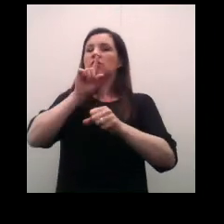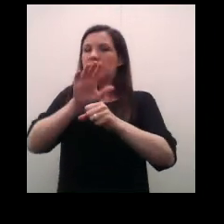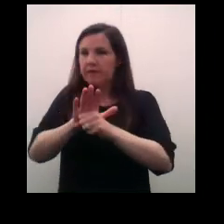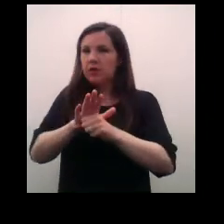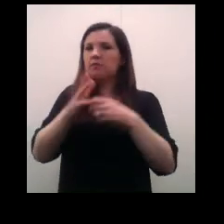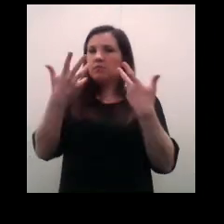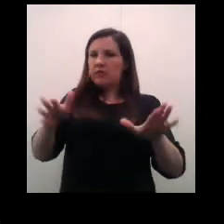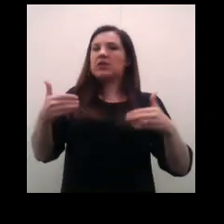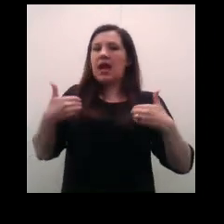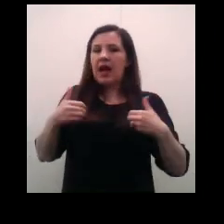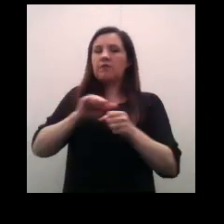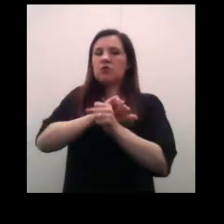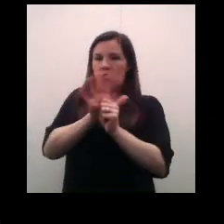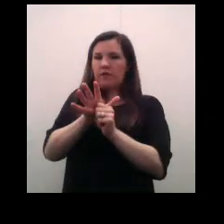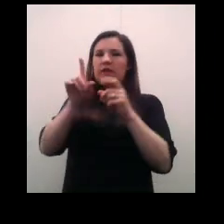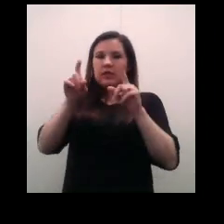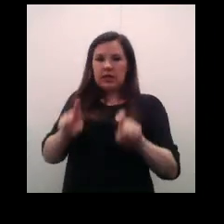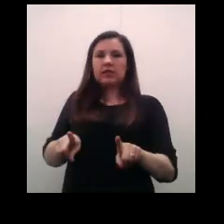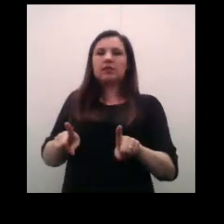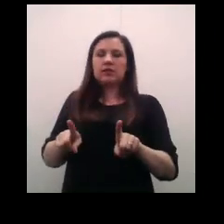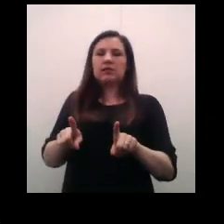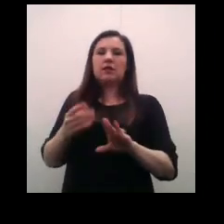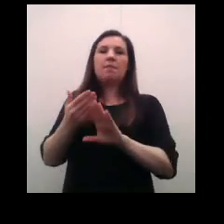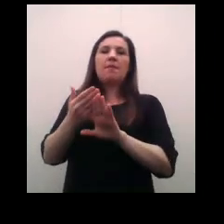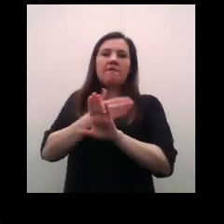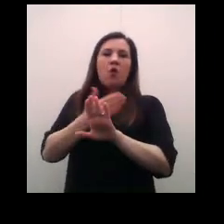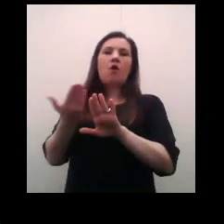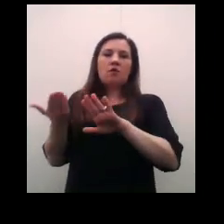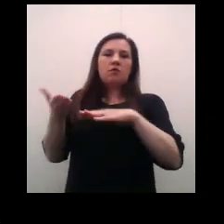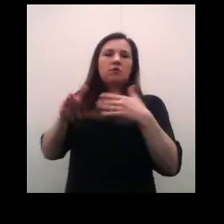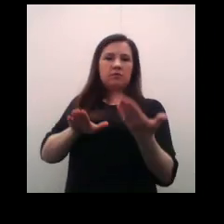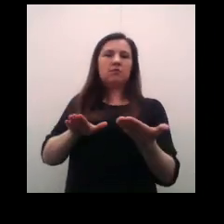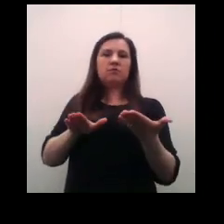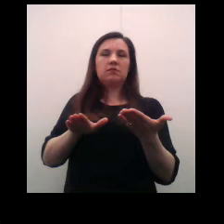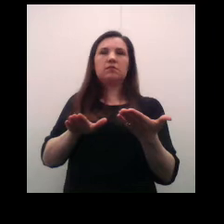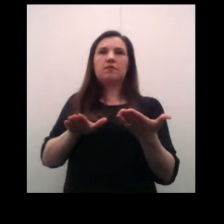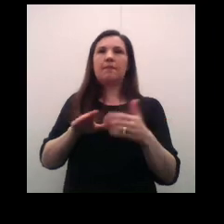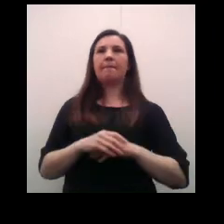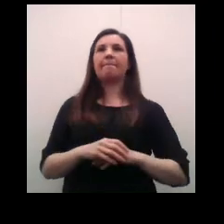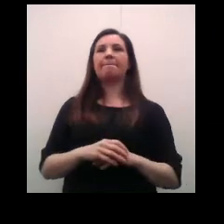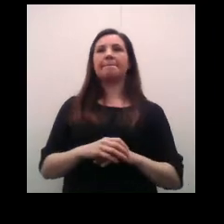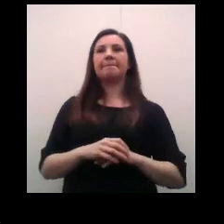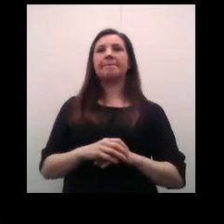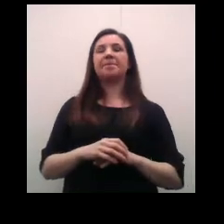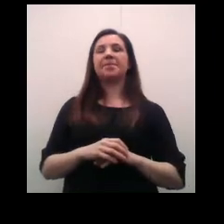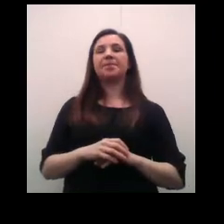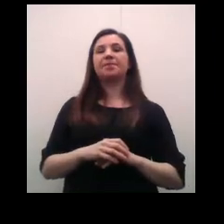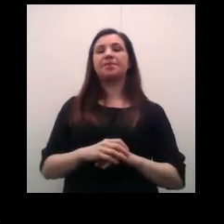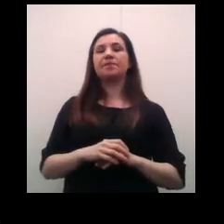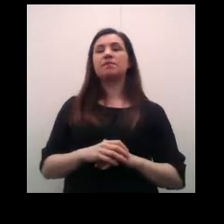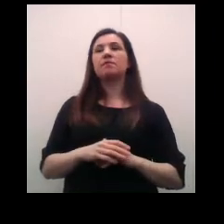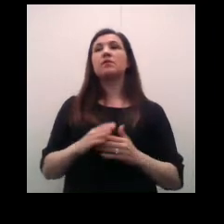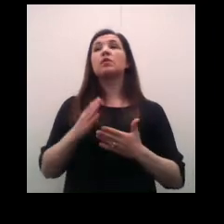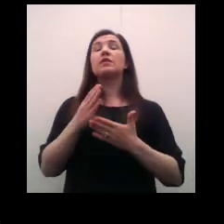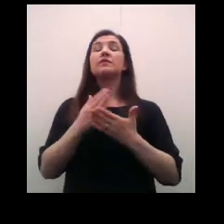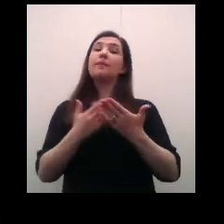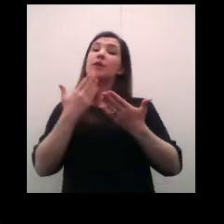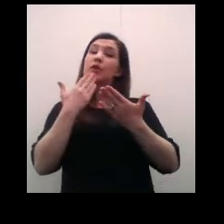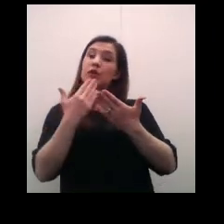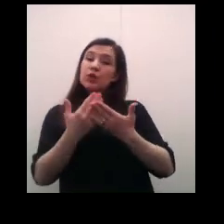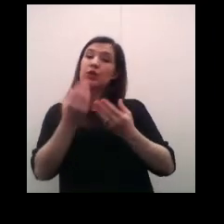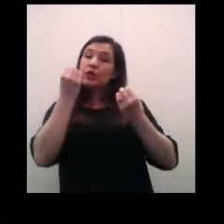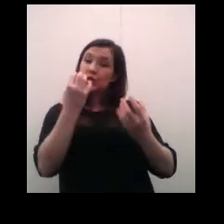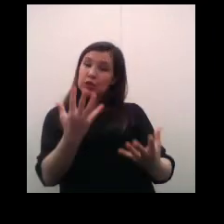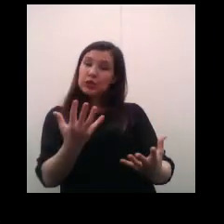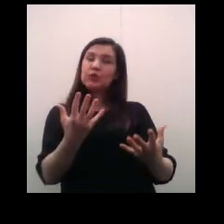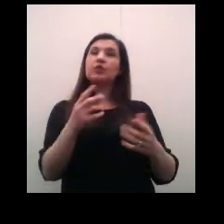confirmed coronavirus test before the person passes with regards to the individual. We have some good news to talk